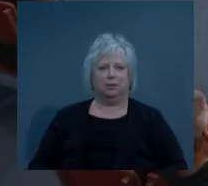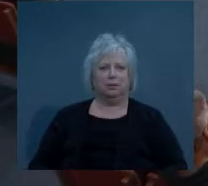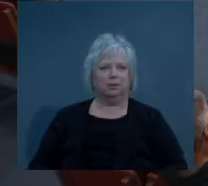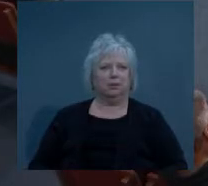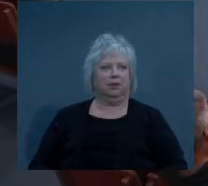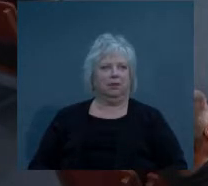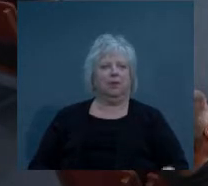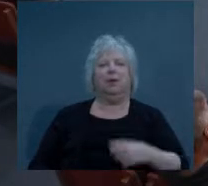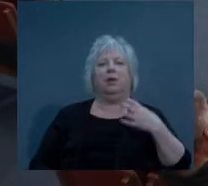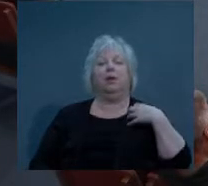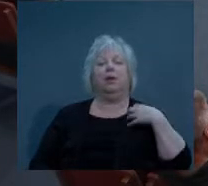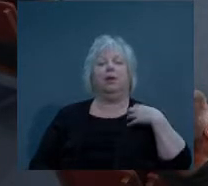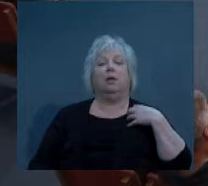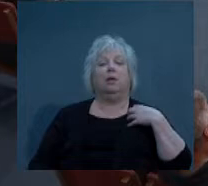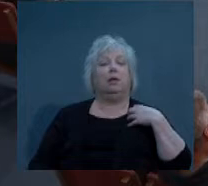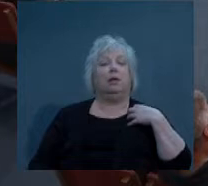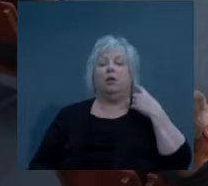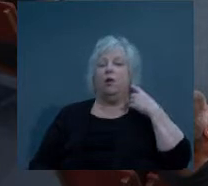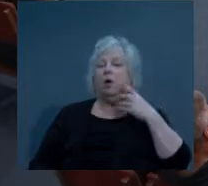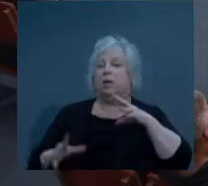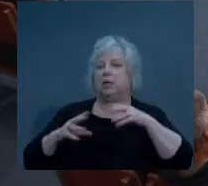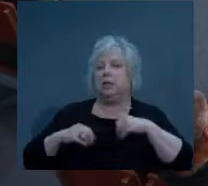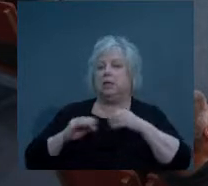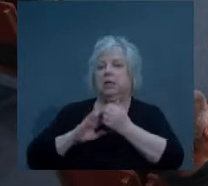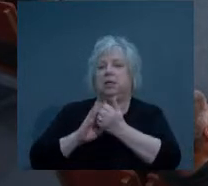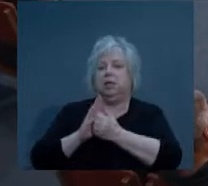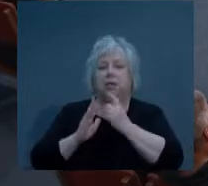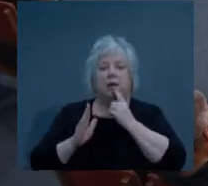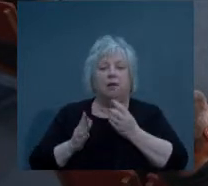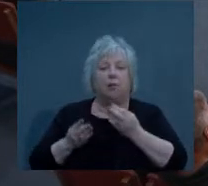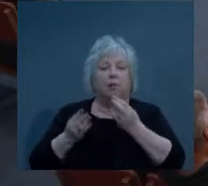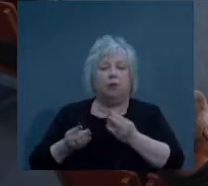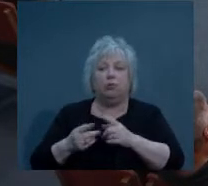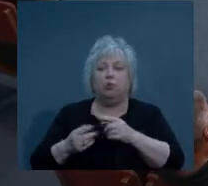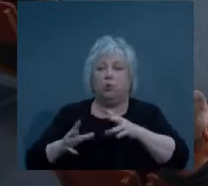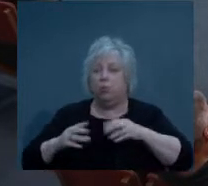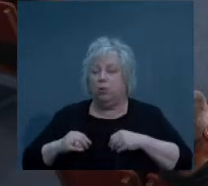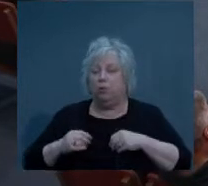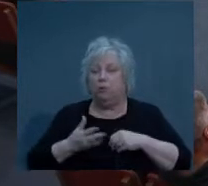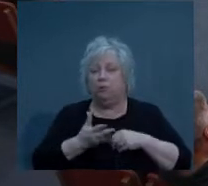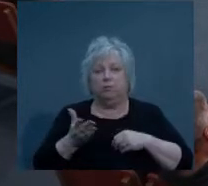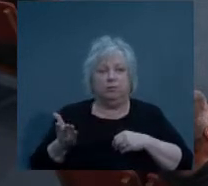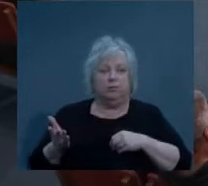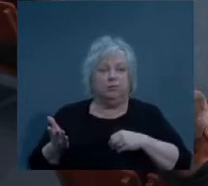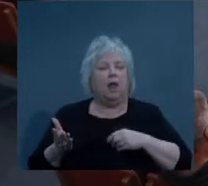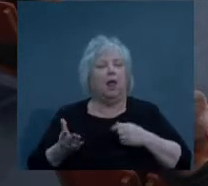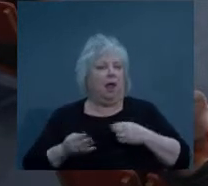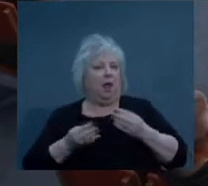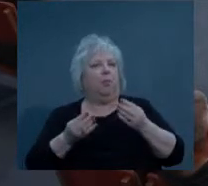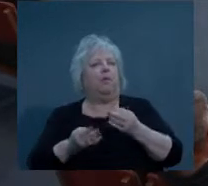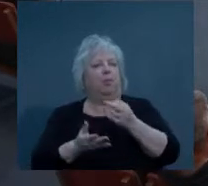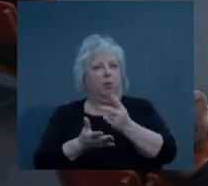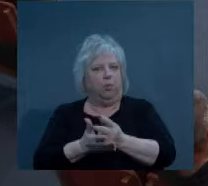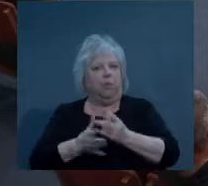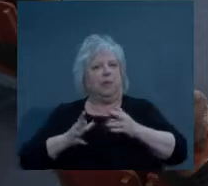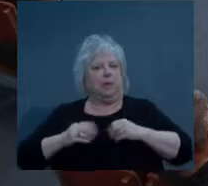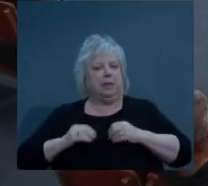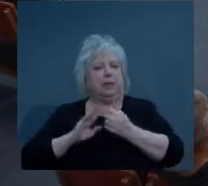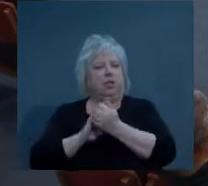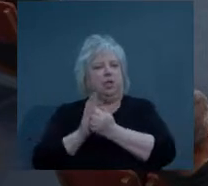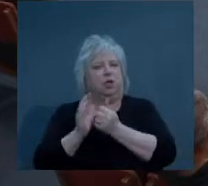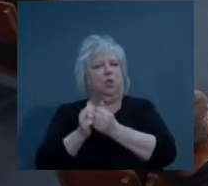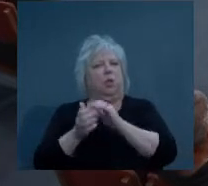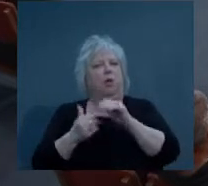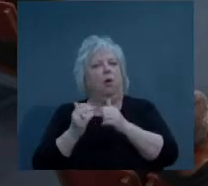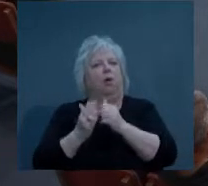You've heard the agenda, you've heard the consent agenda. Is there a motion to approve? I move that we approve the consent agenda with all